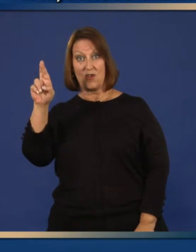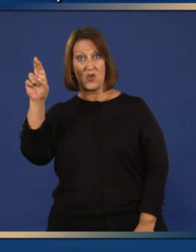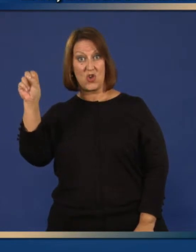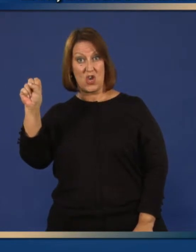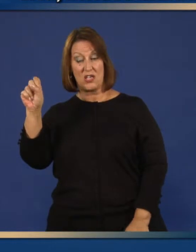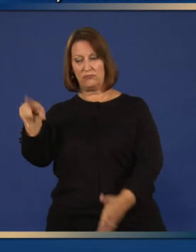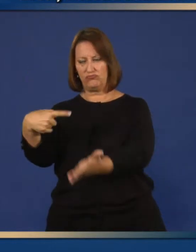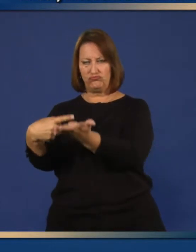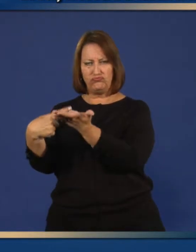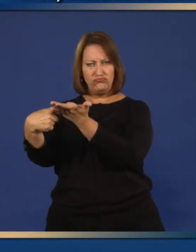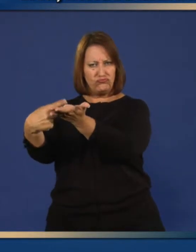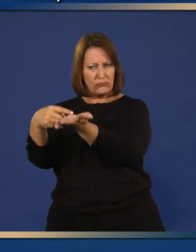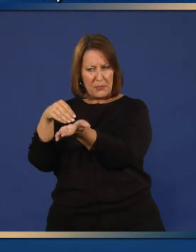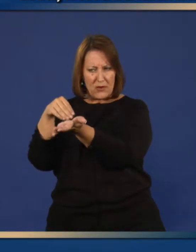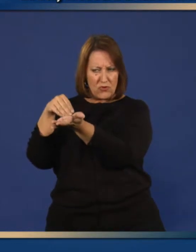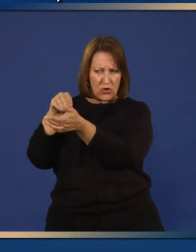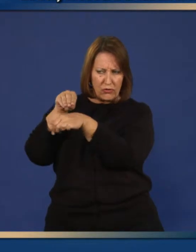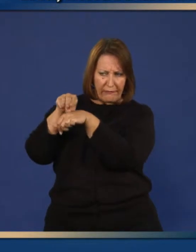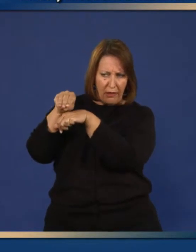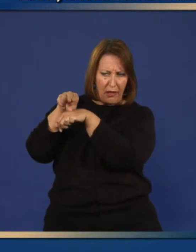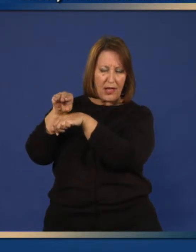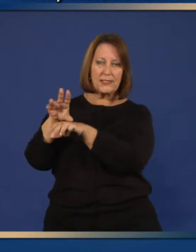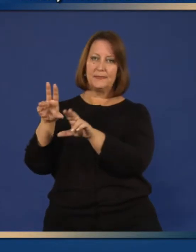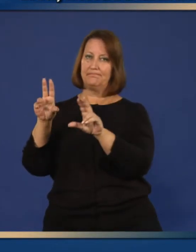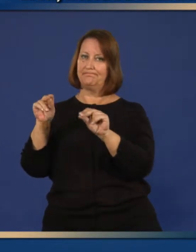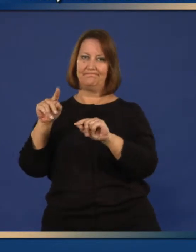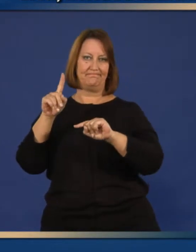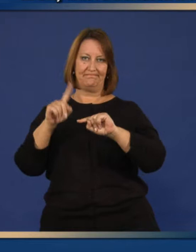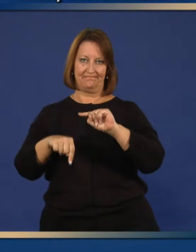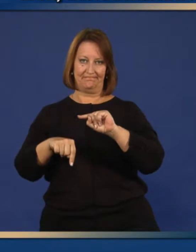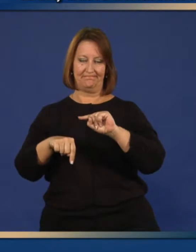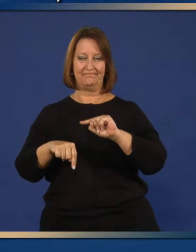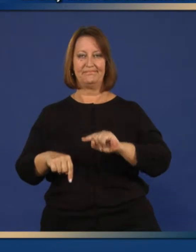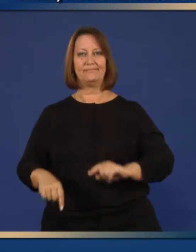VAERS does not provide medical advice.